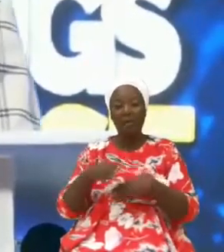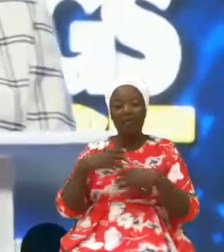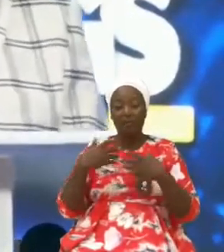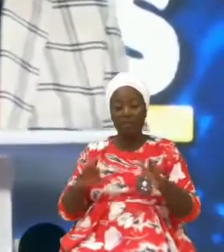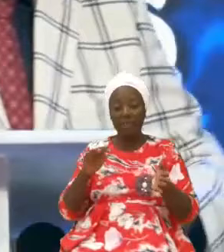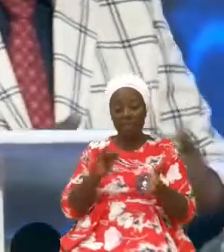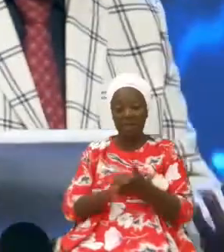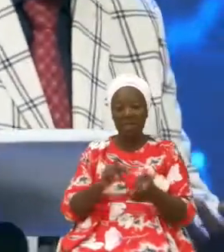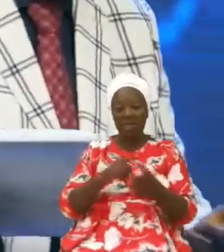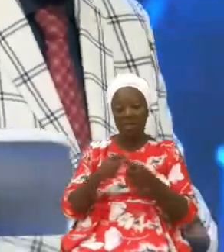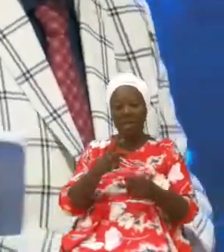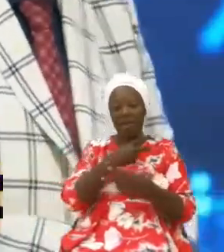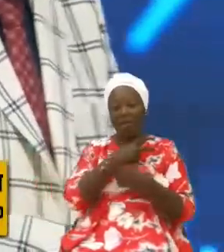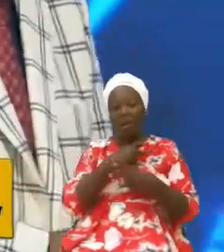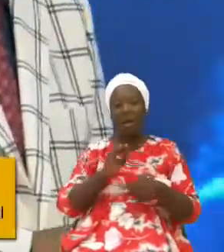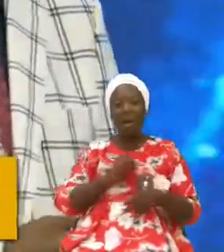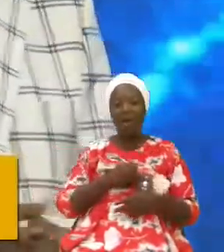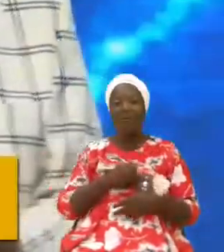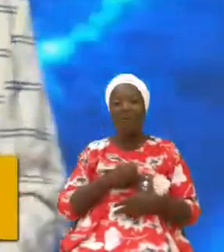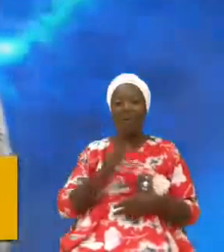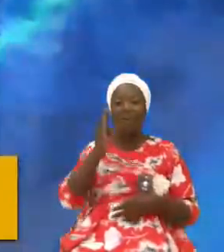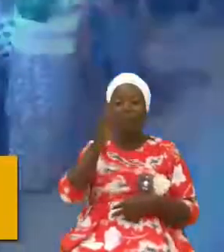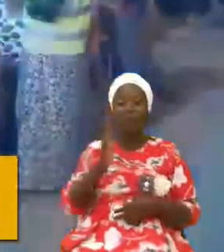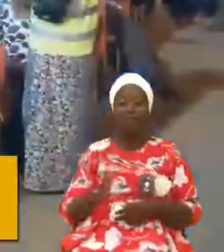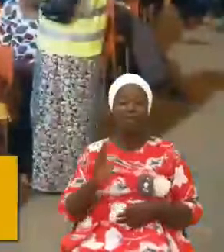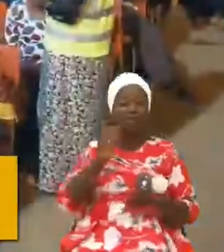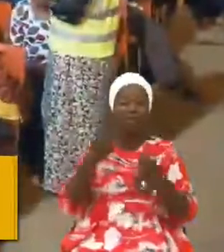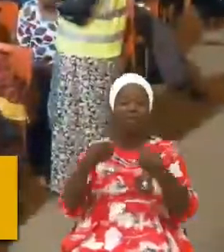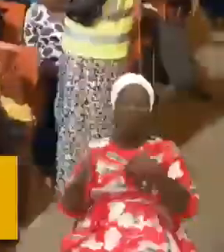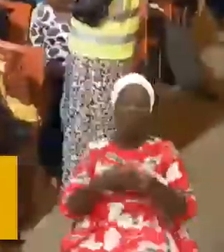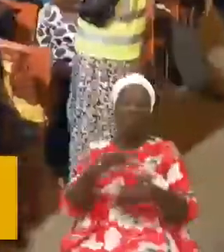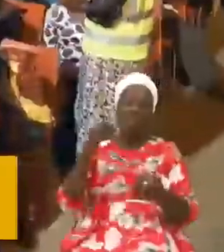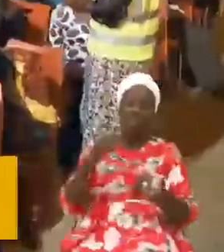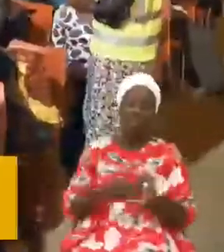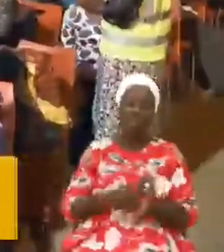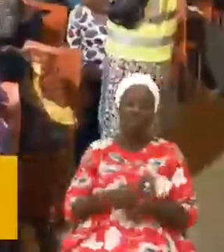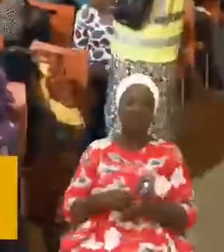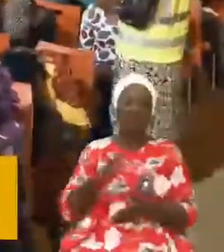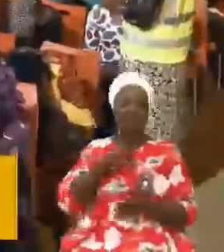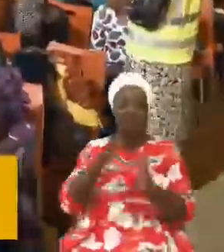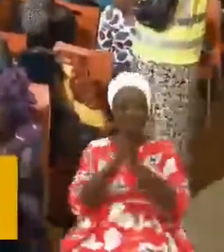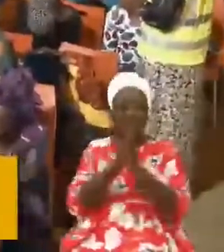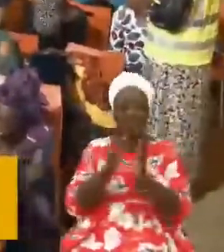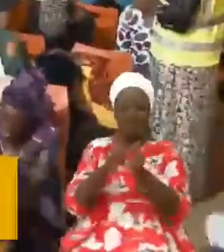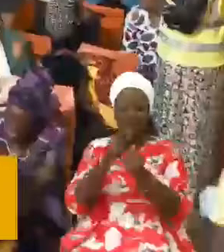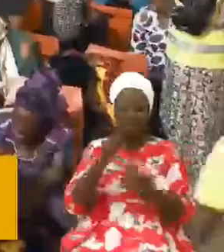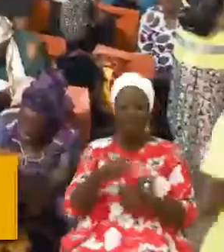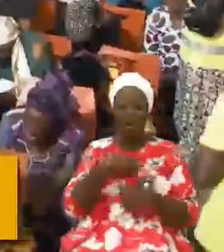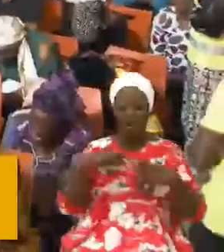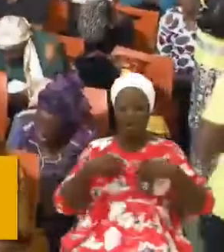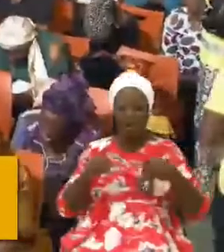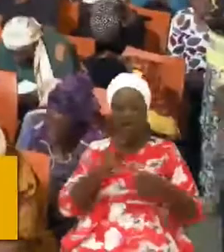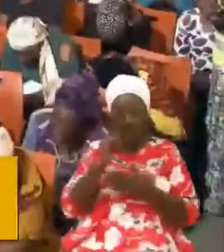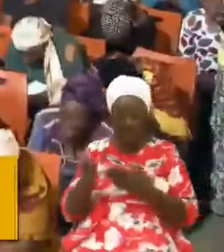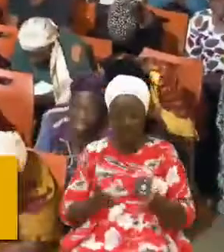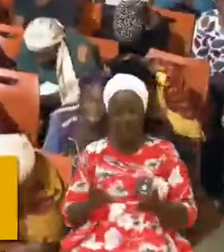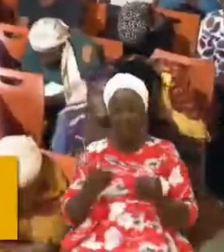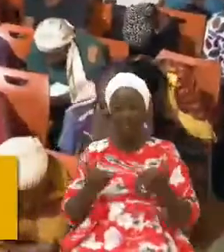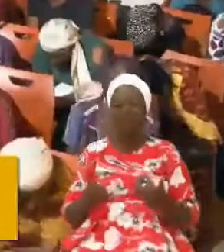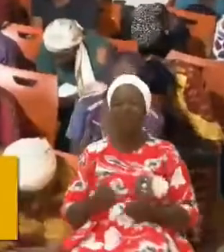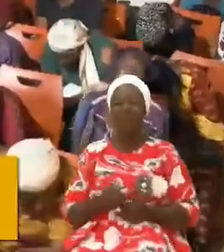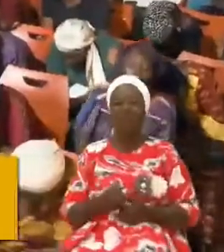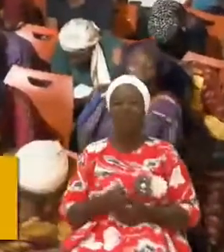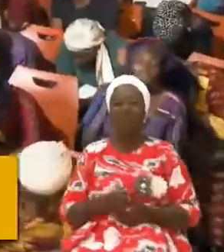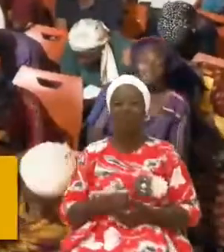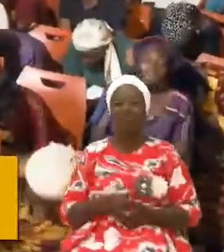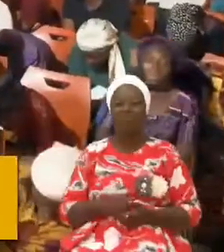that, I'll come back and I'll pray with you. Your healing is today. Our pastor